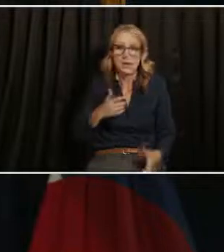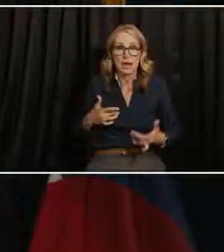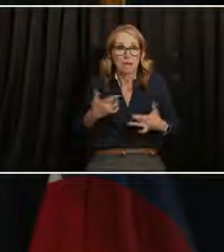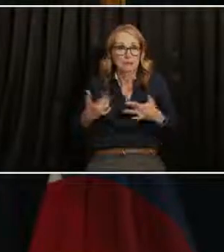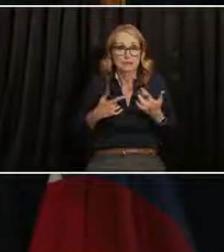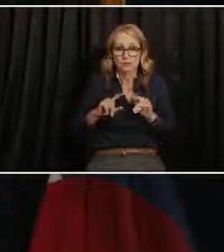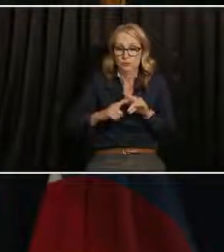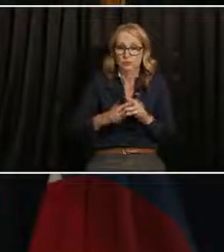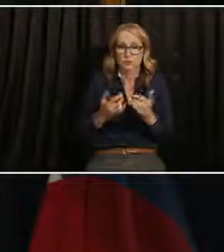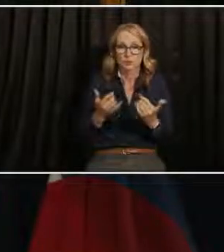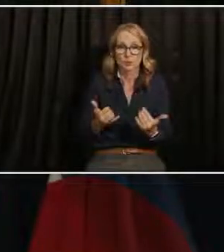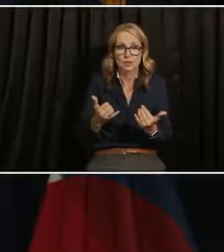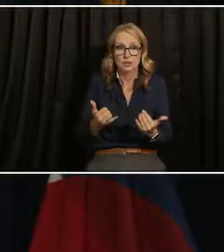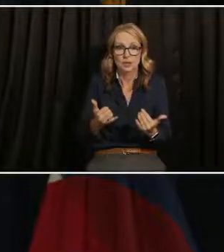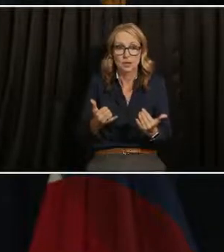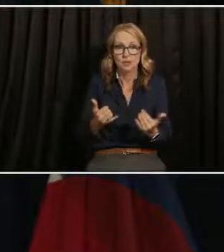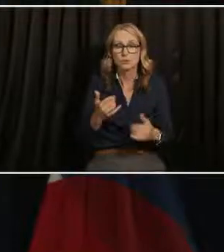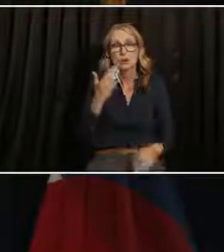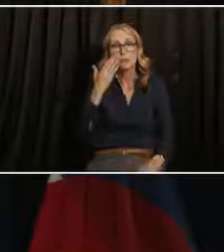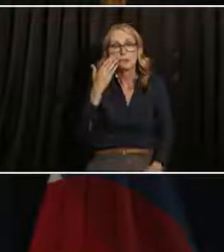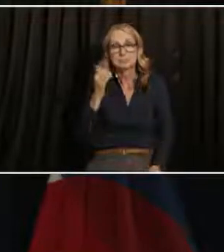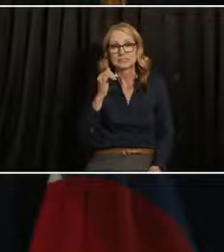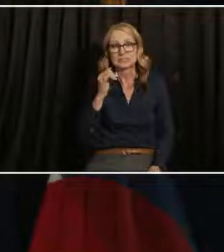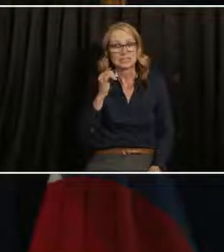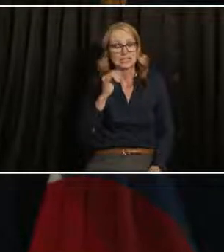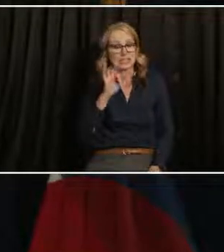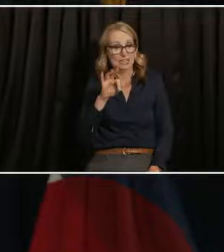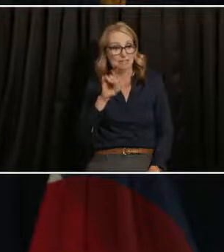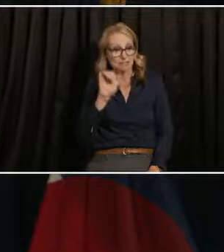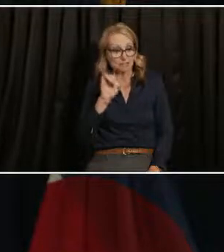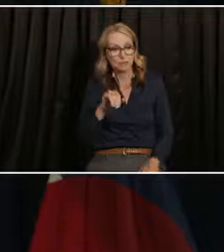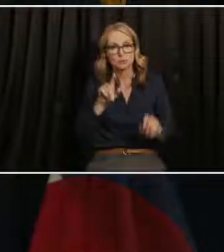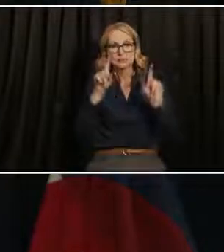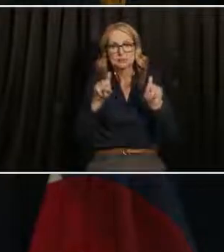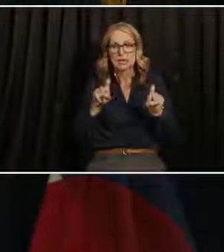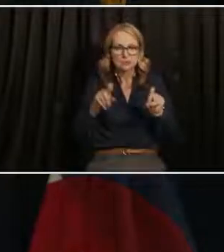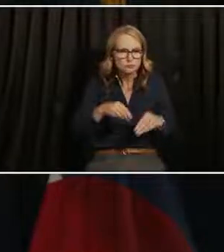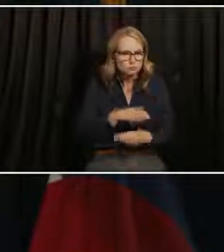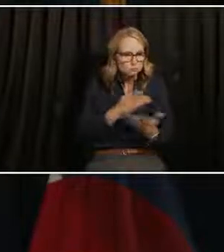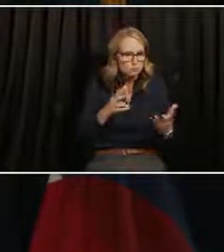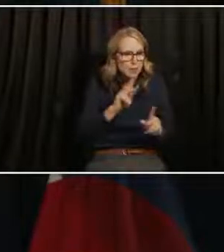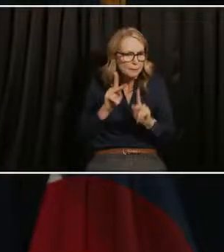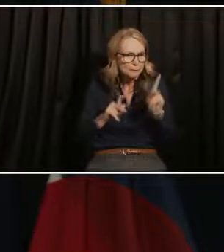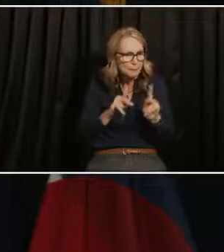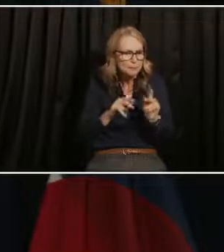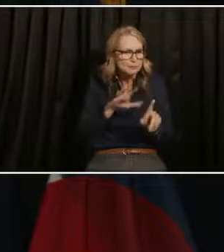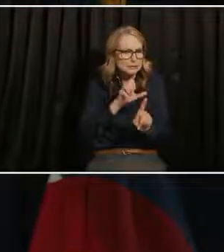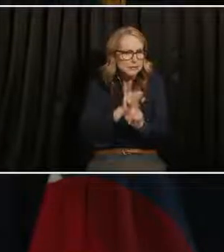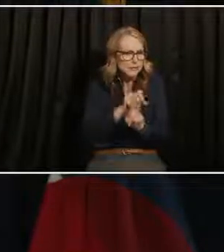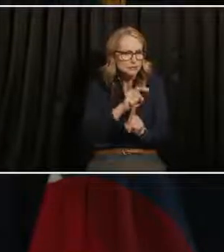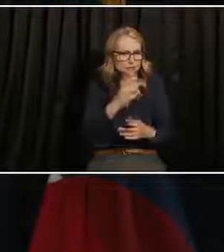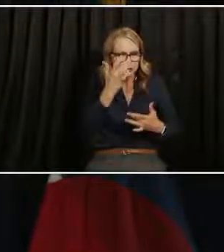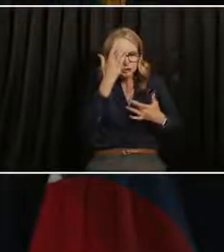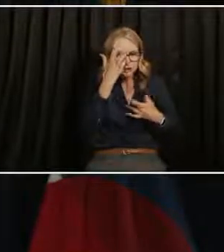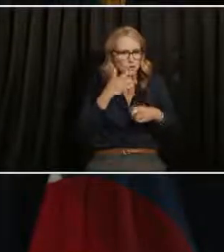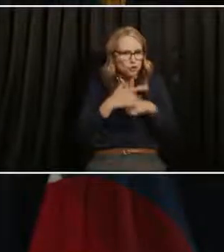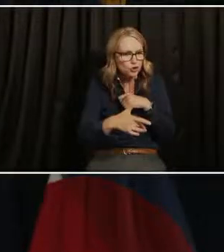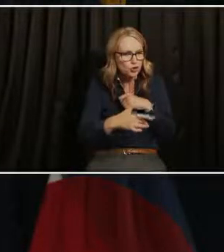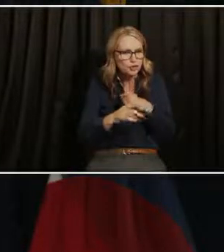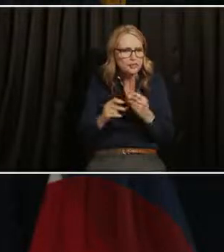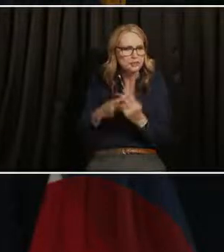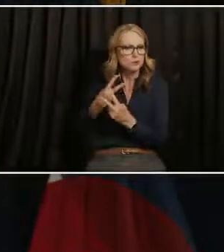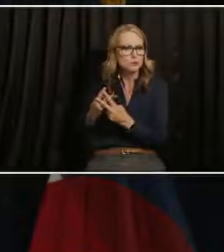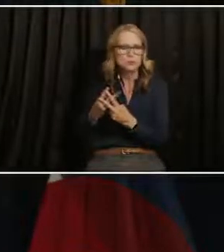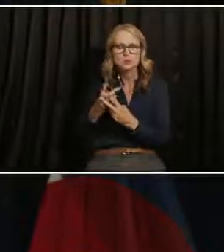know that if these tests are in the field, being used, people are getting results back, isolating earlier, spreading the virus less, it will save lives and help